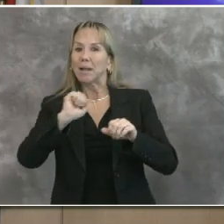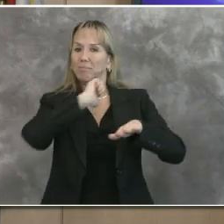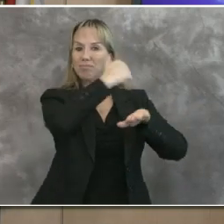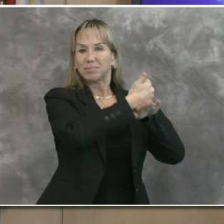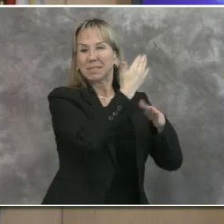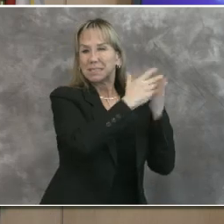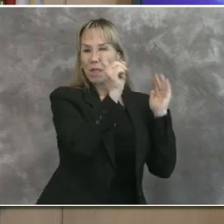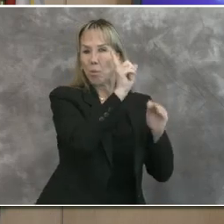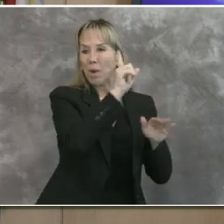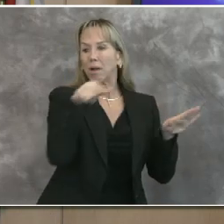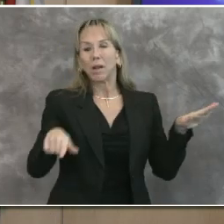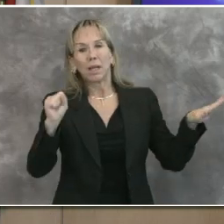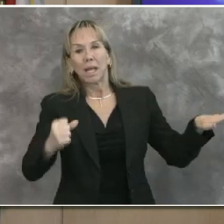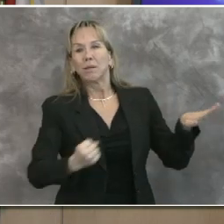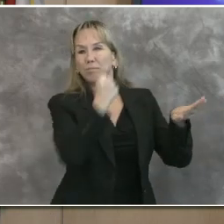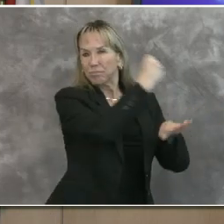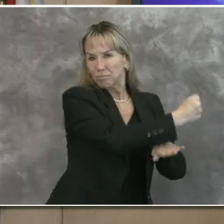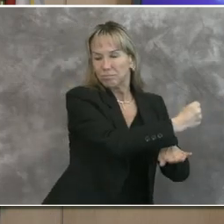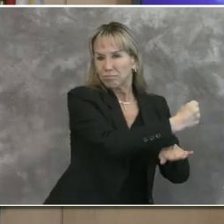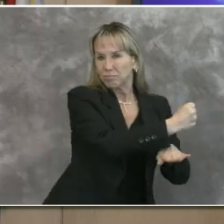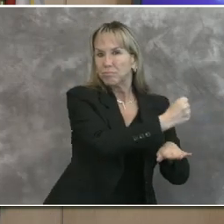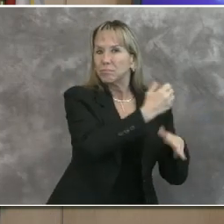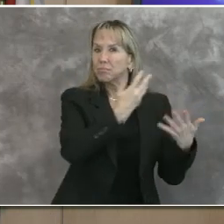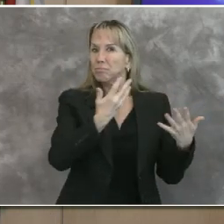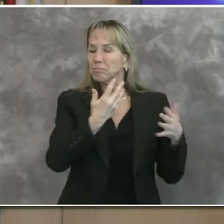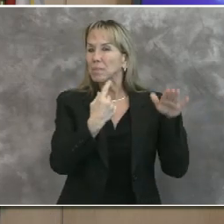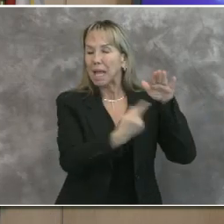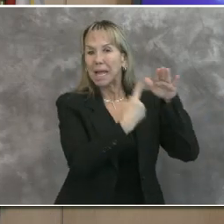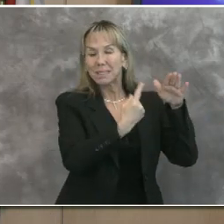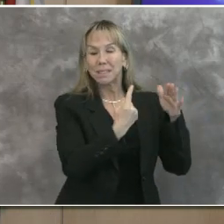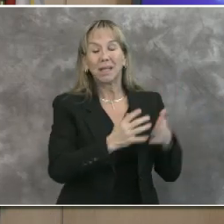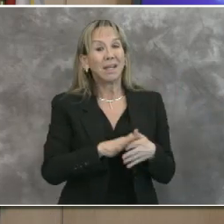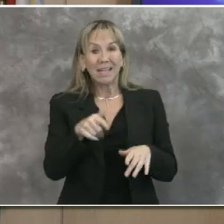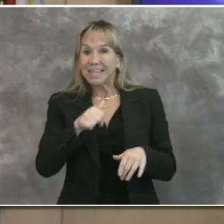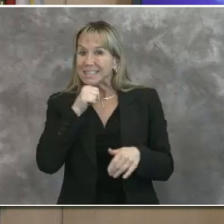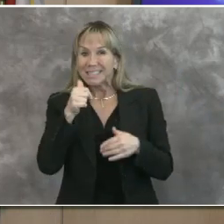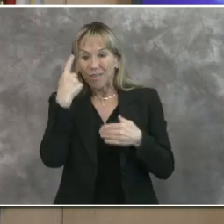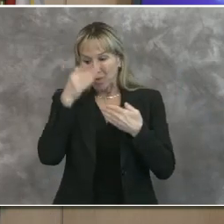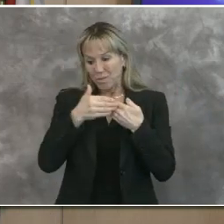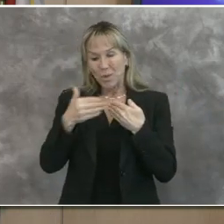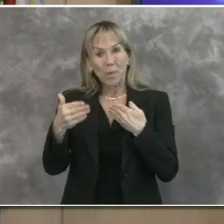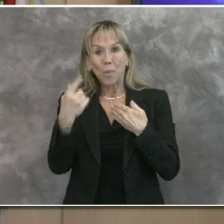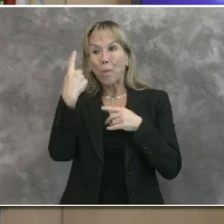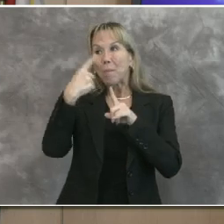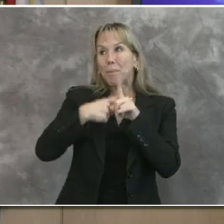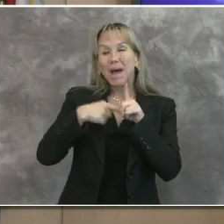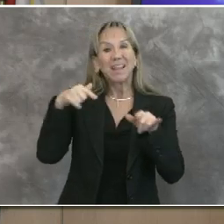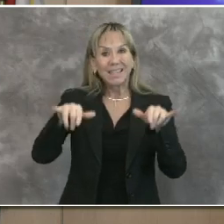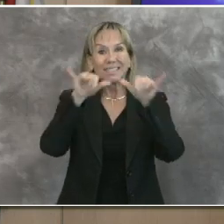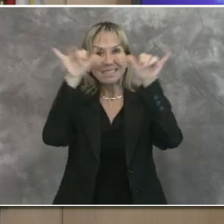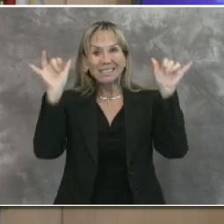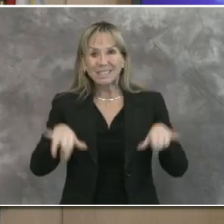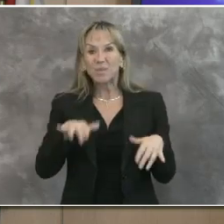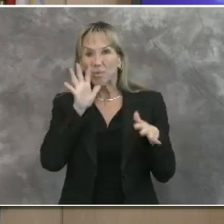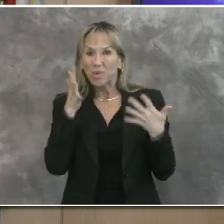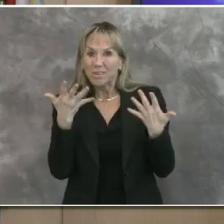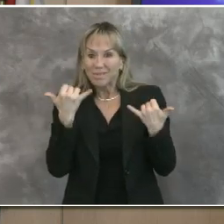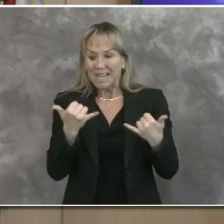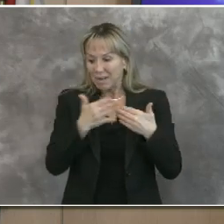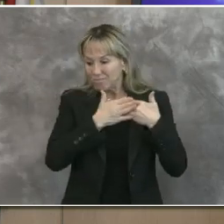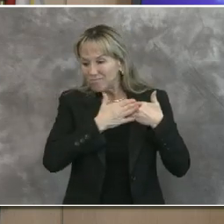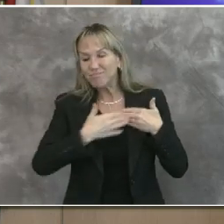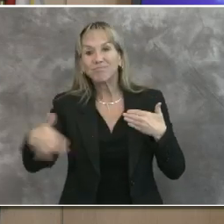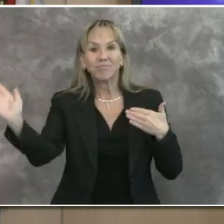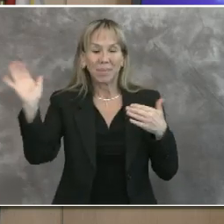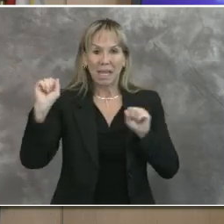system that is not just going to be in place for the next month. This is a system that will be in place for the duration of our